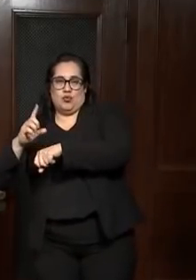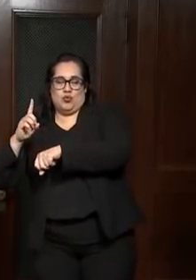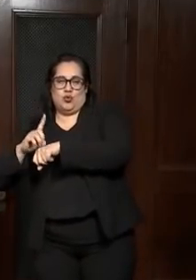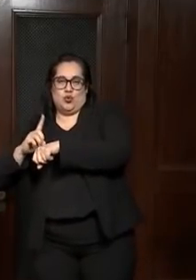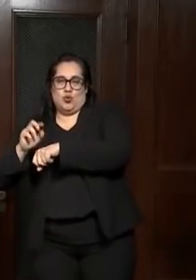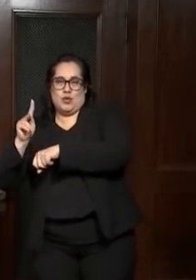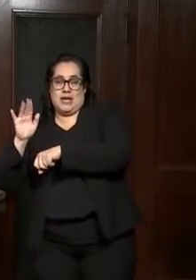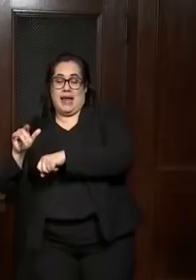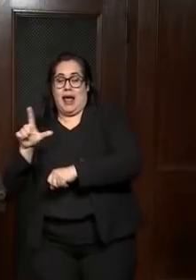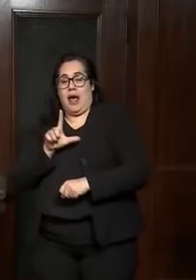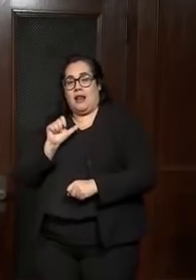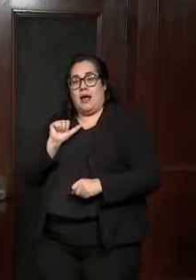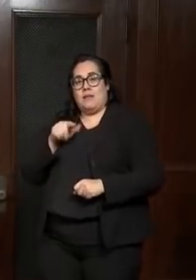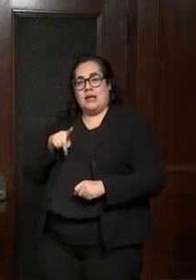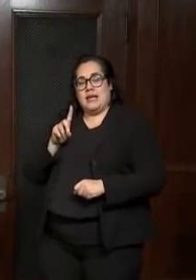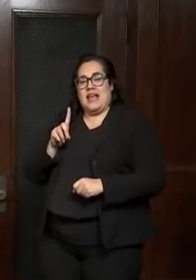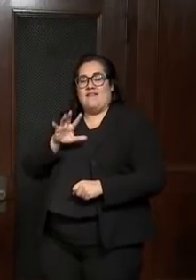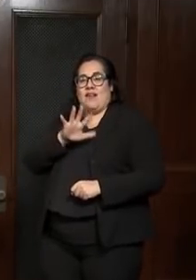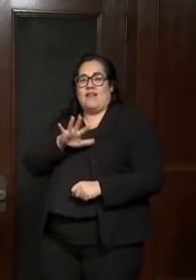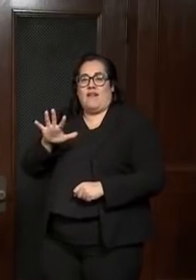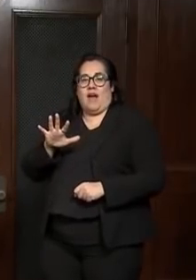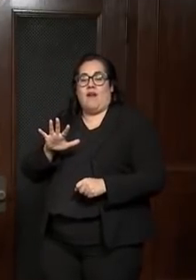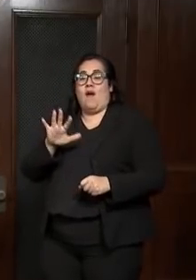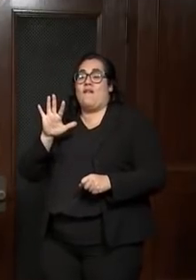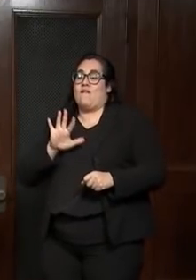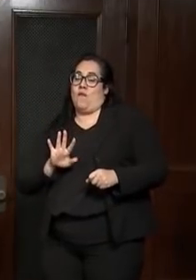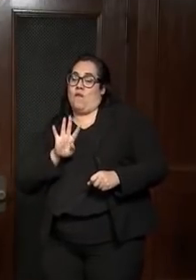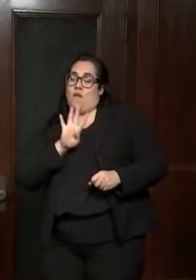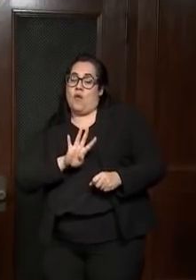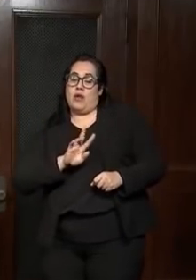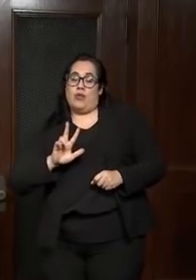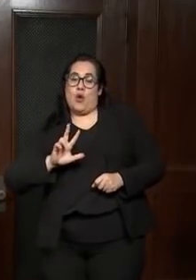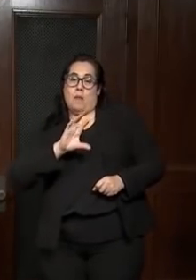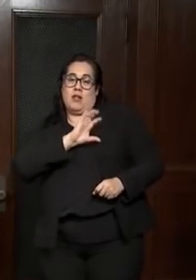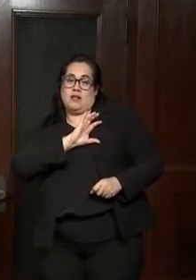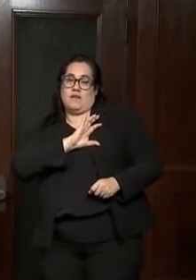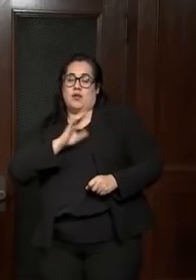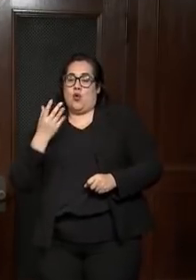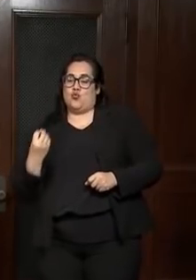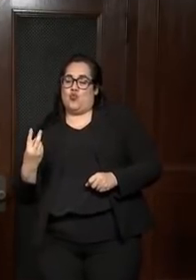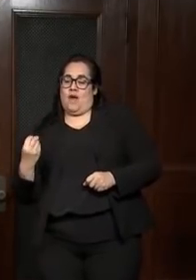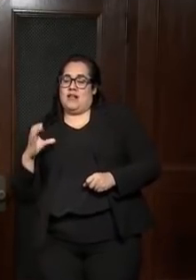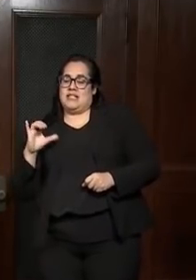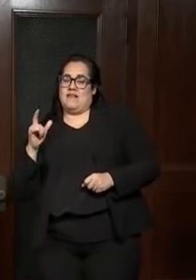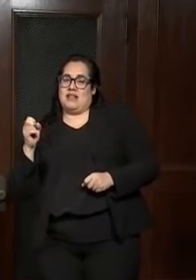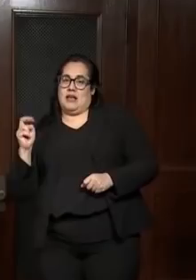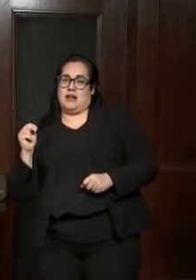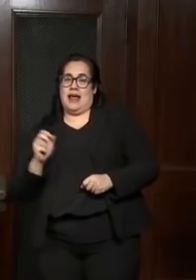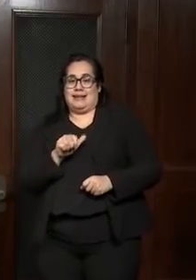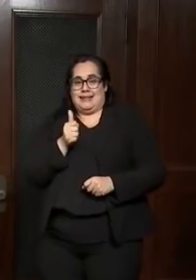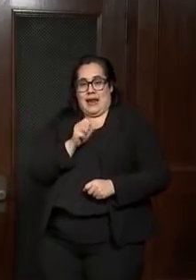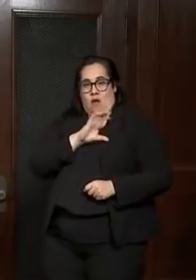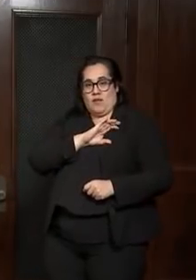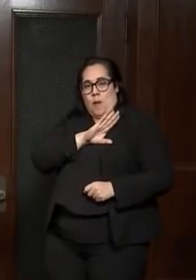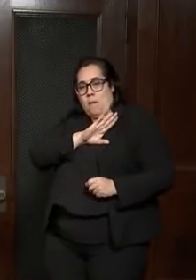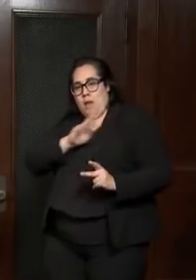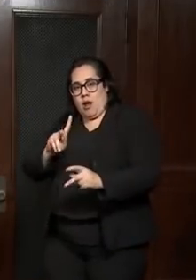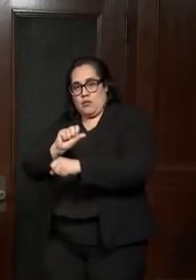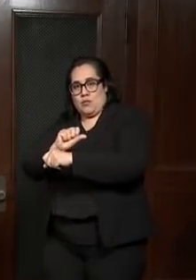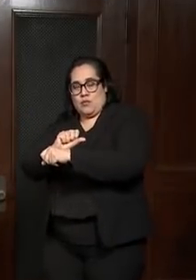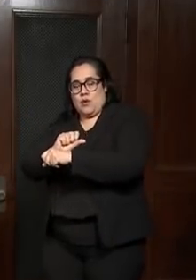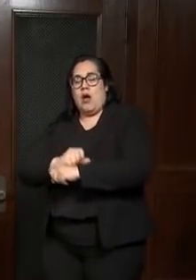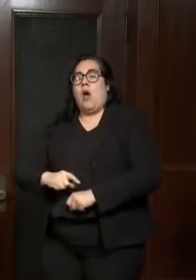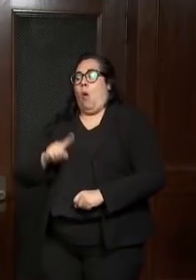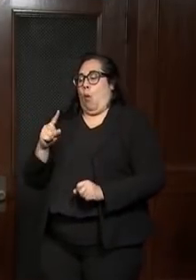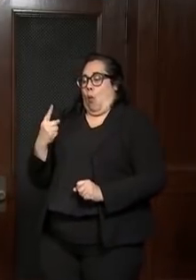it's 55 with 43 police officers and 12 civilians. 10 officers are returned to duty. It is